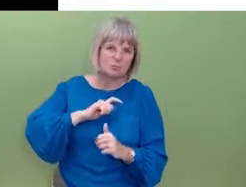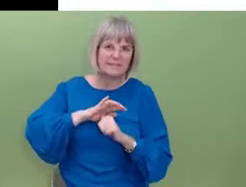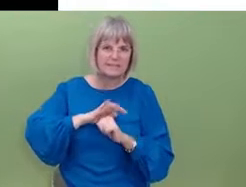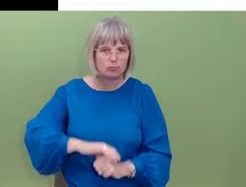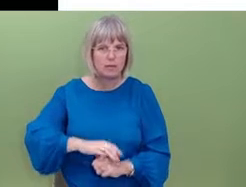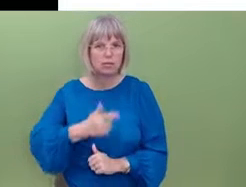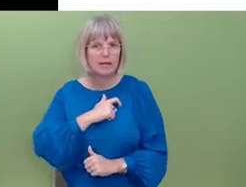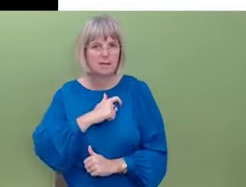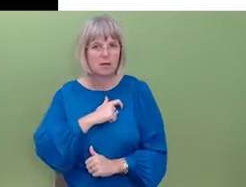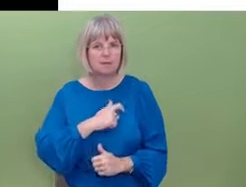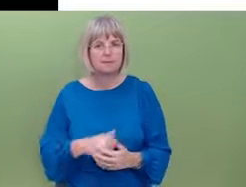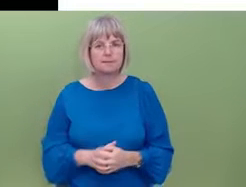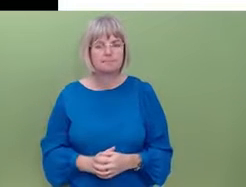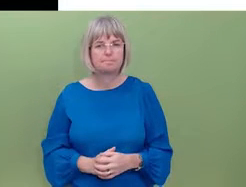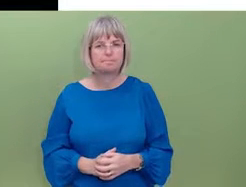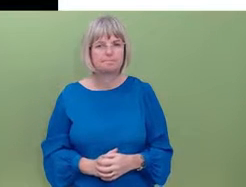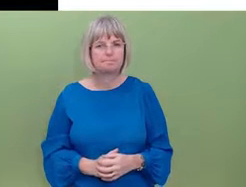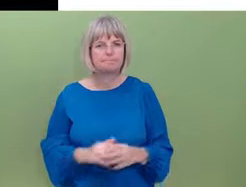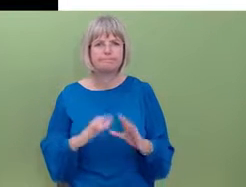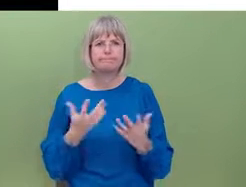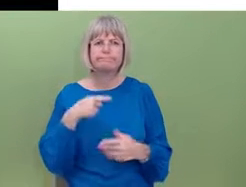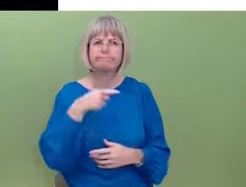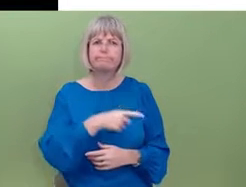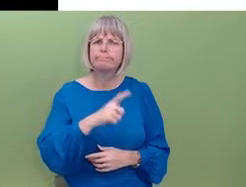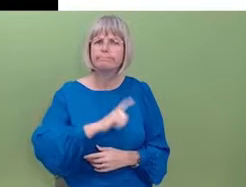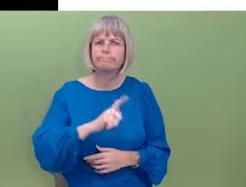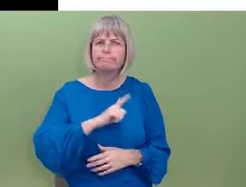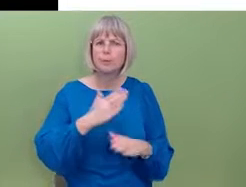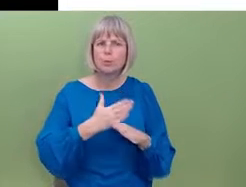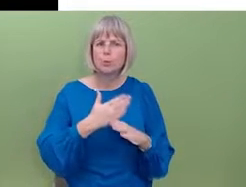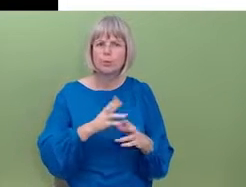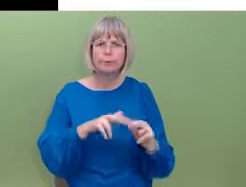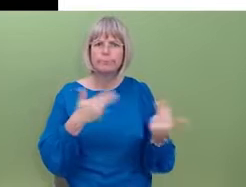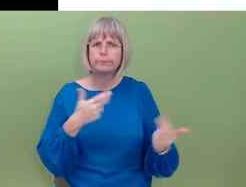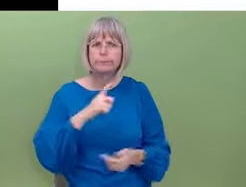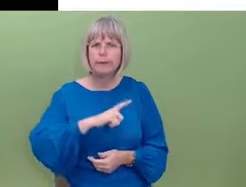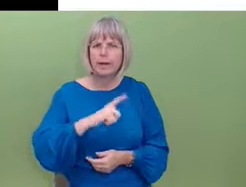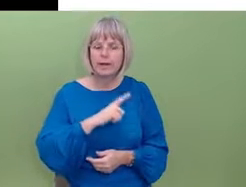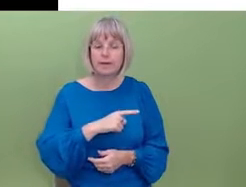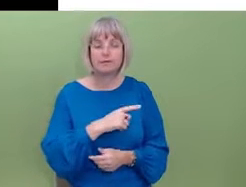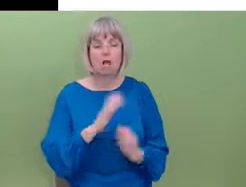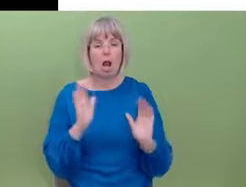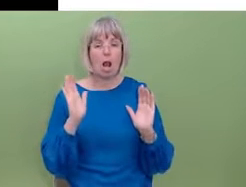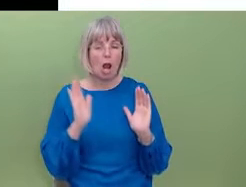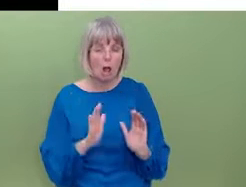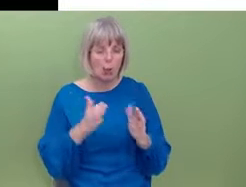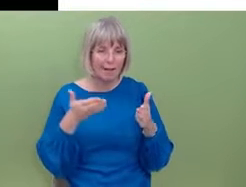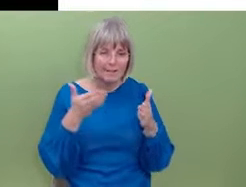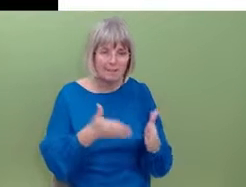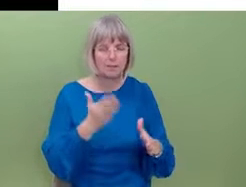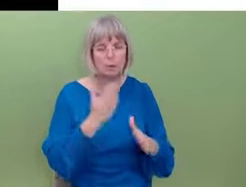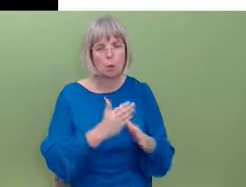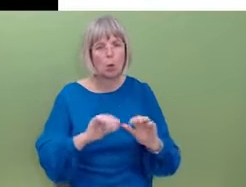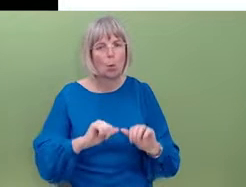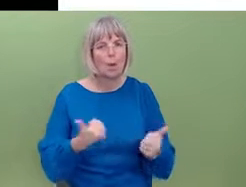But why does it work? So for many, low intensity CBT has worked really well remotely.